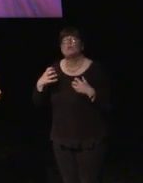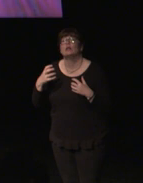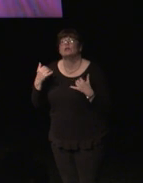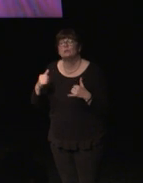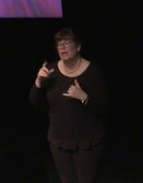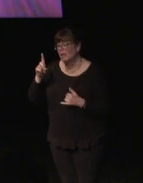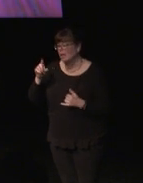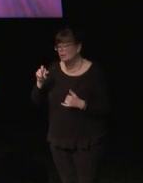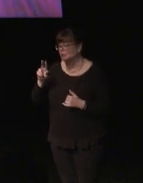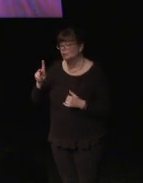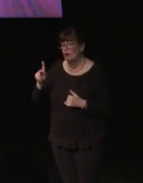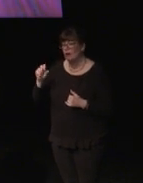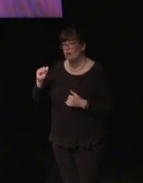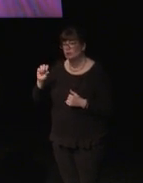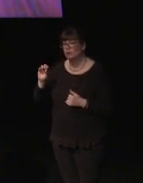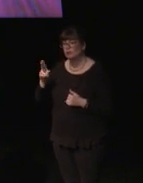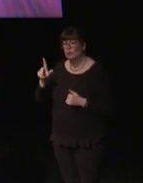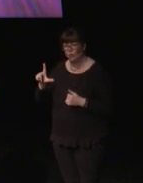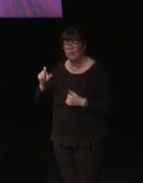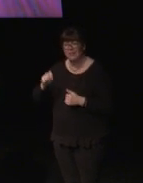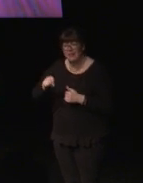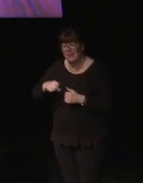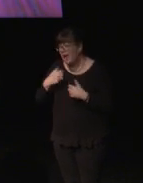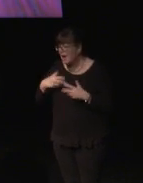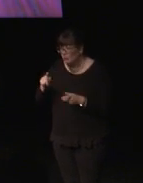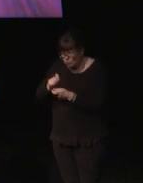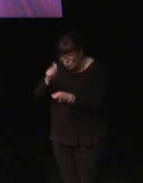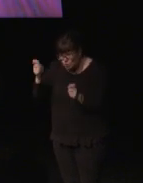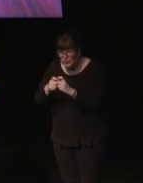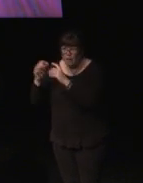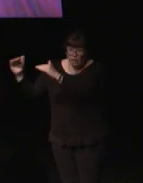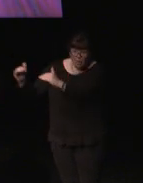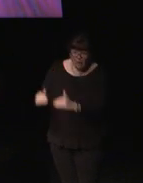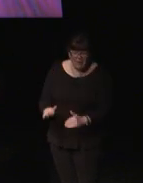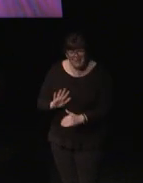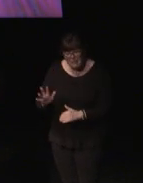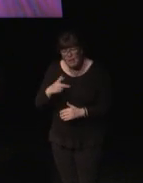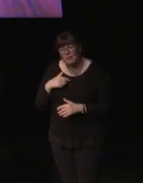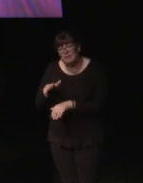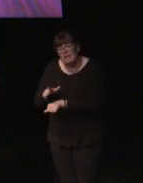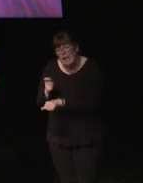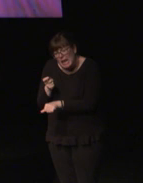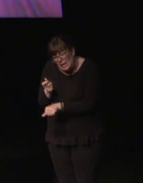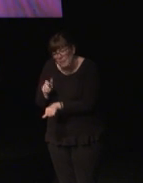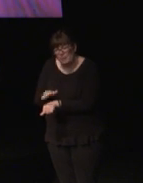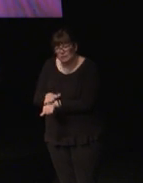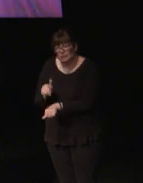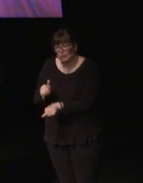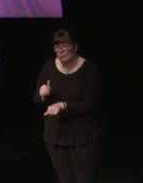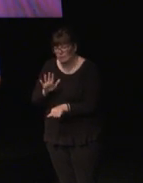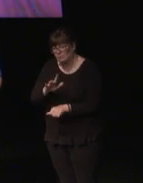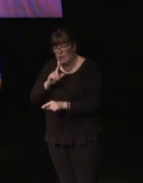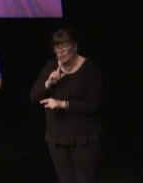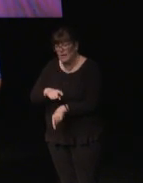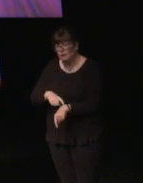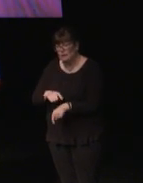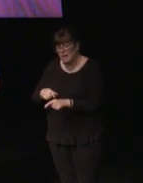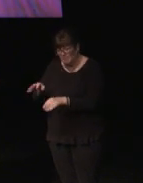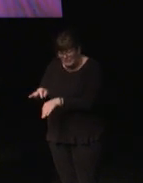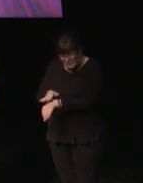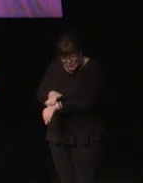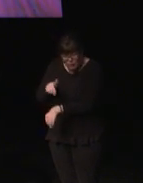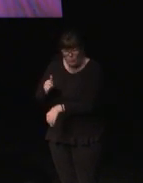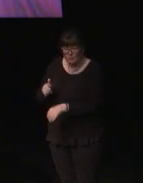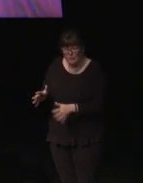want to change it. I just want it a little bit slower, because that's what their reaction time is. So, look, Tara, I'm early.